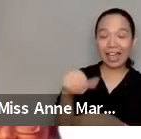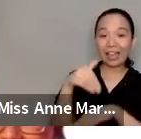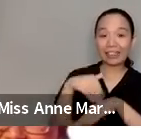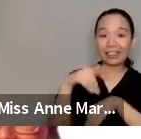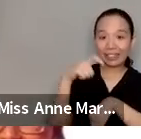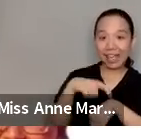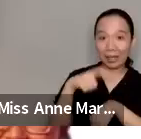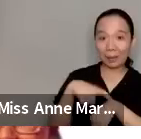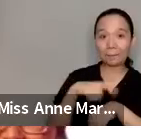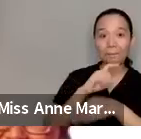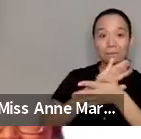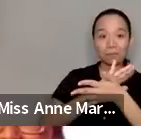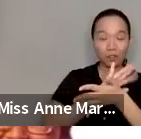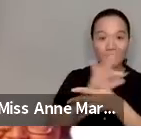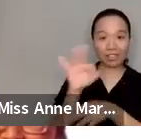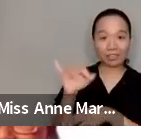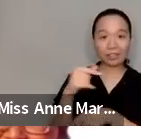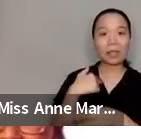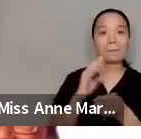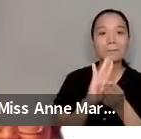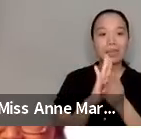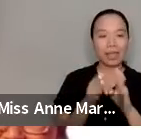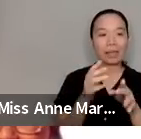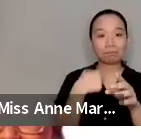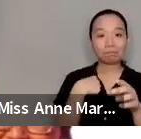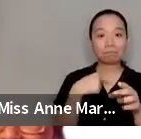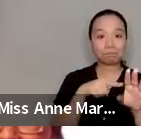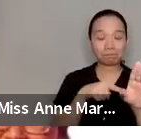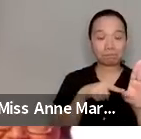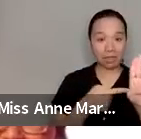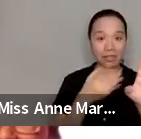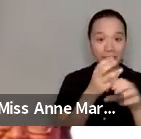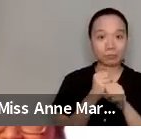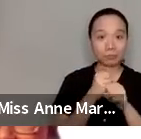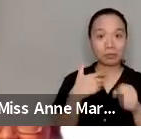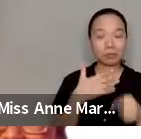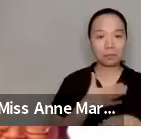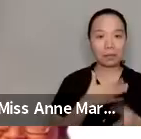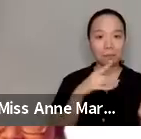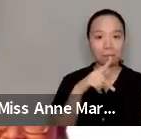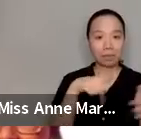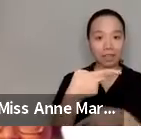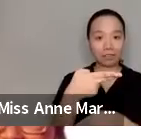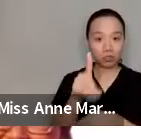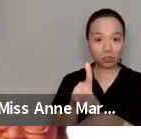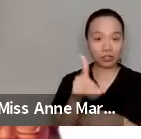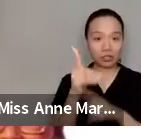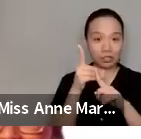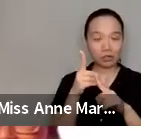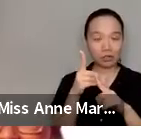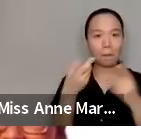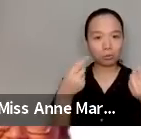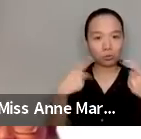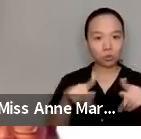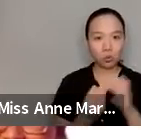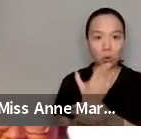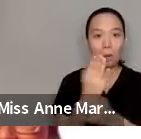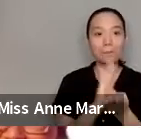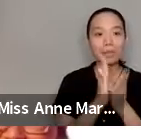of COVID-19, I began taking my doctorate degree. Another opportunity to grow and become